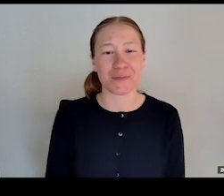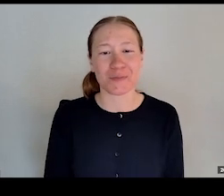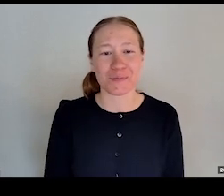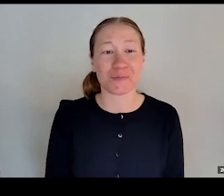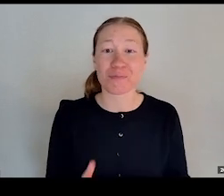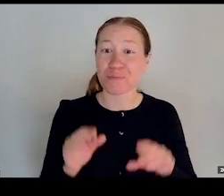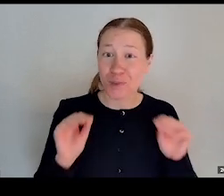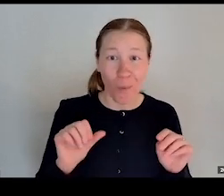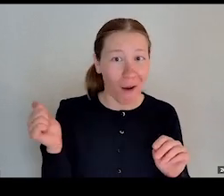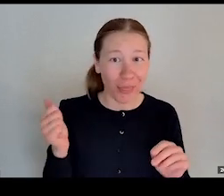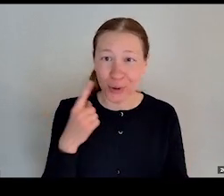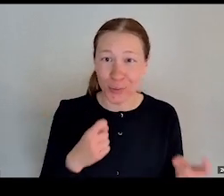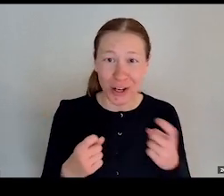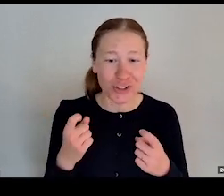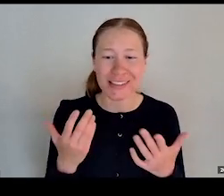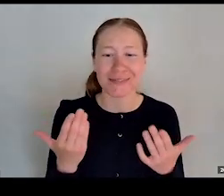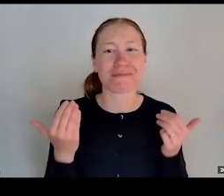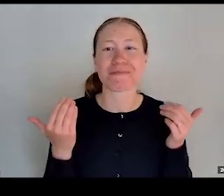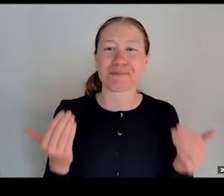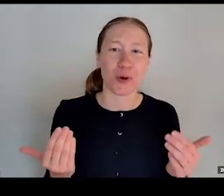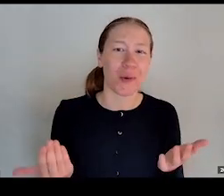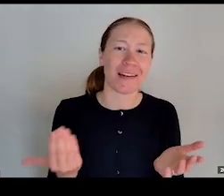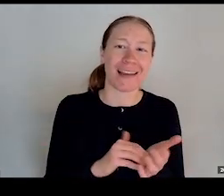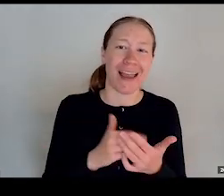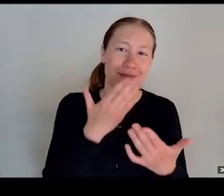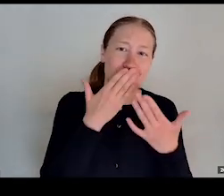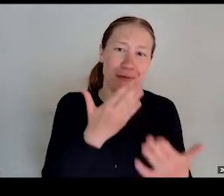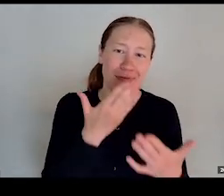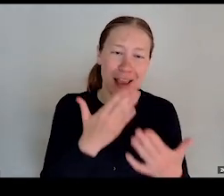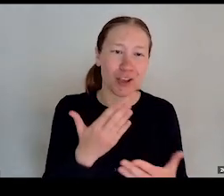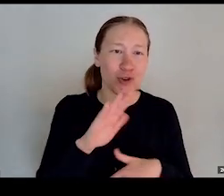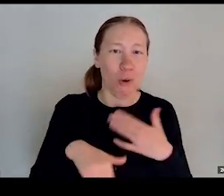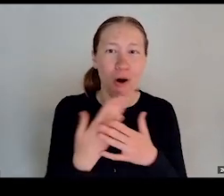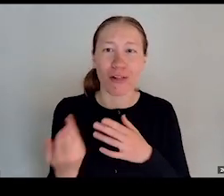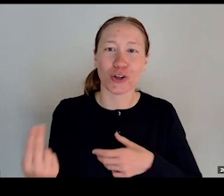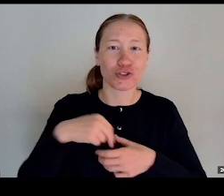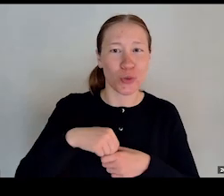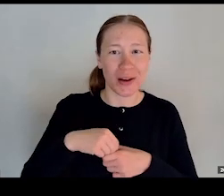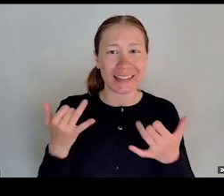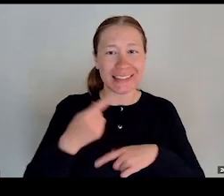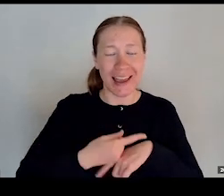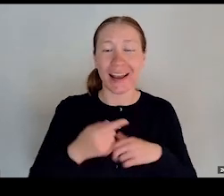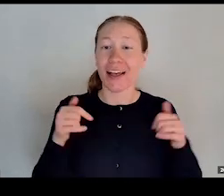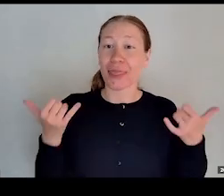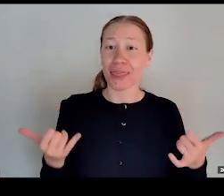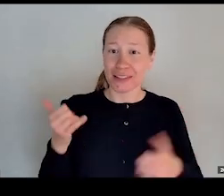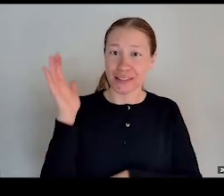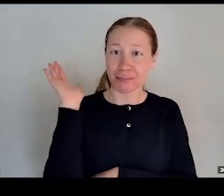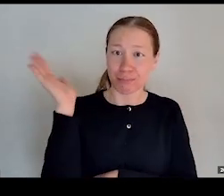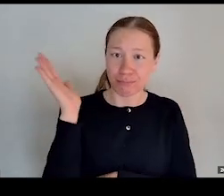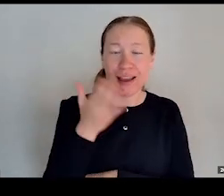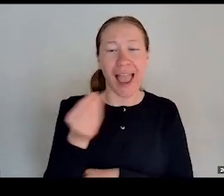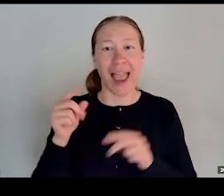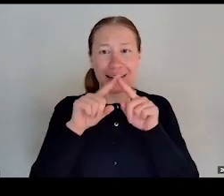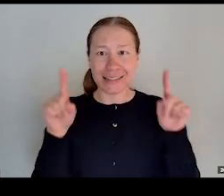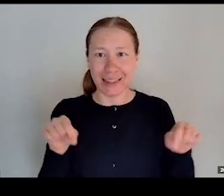But if there are no further questions, I just want to thank you all for attending. And as I stated earlier, this presentation and the slides will be sent out in the days